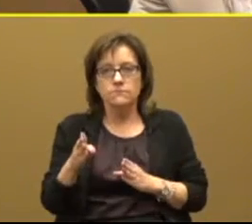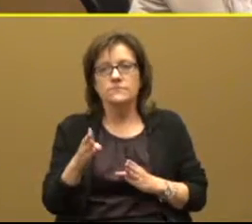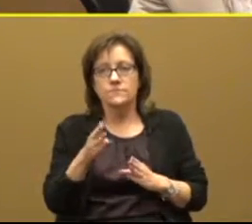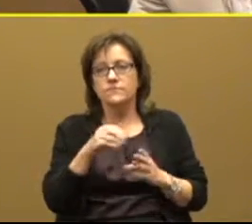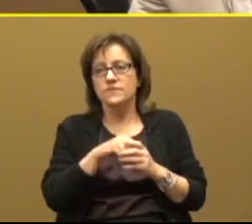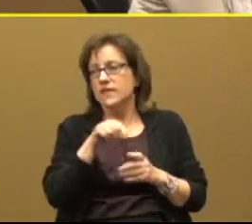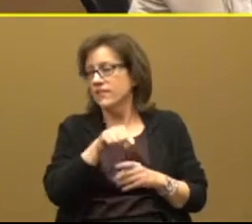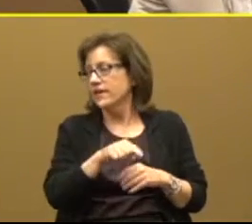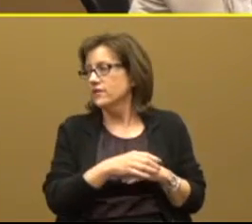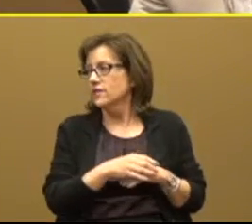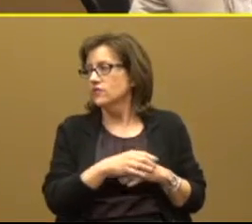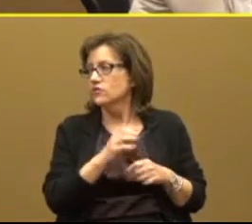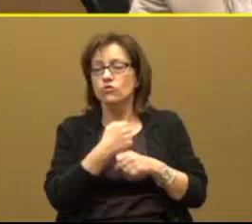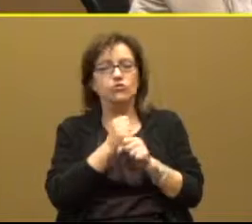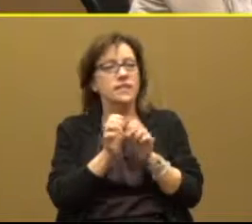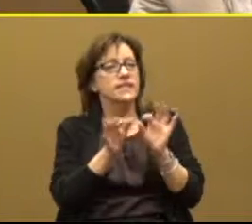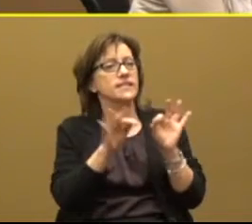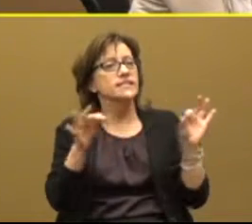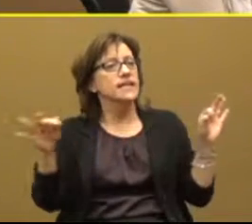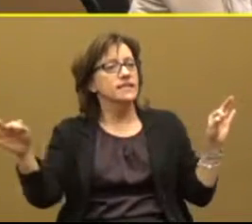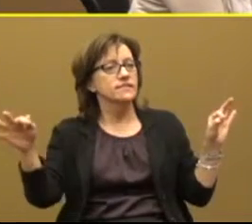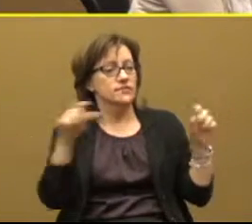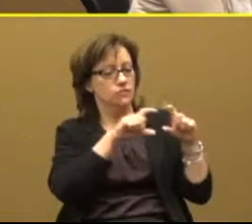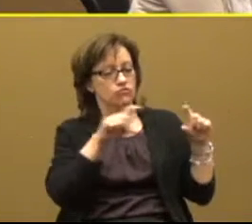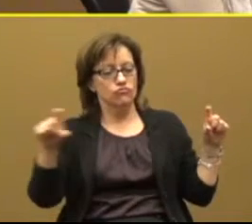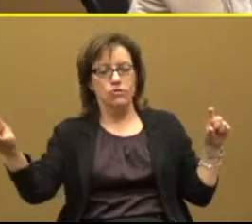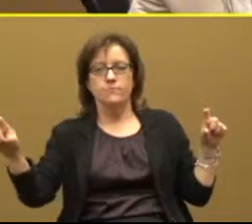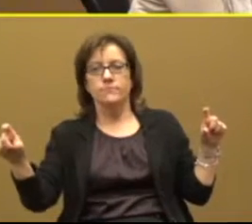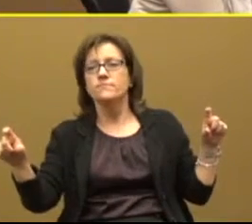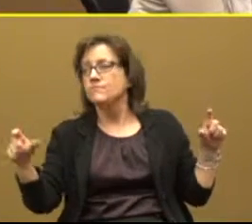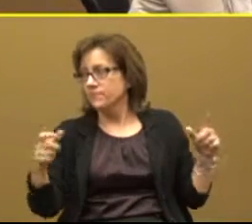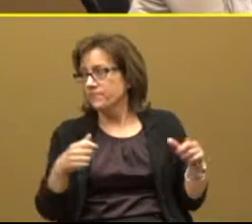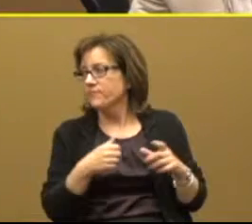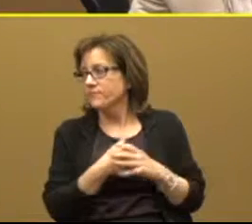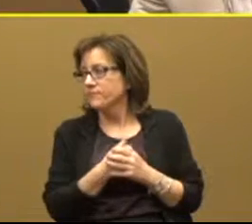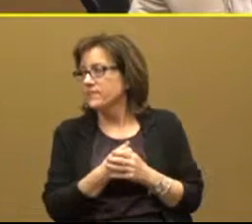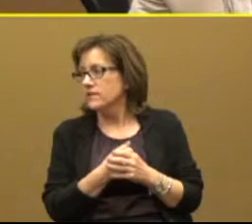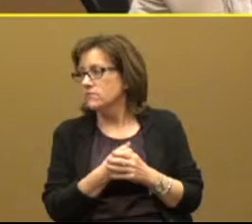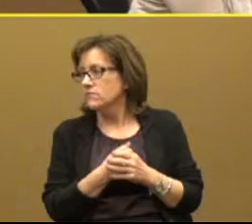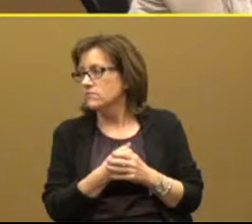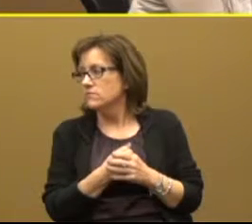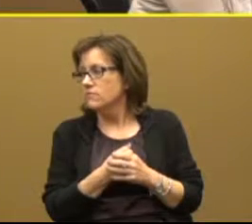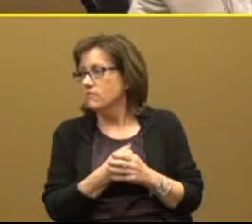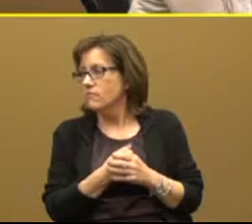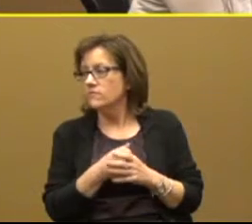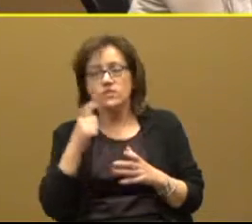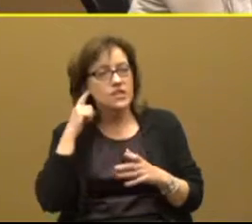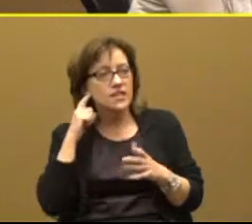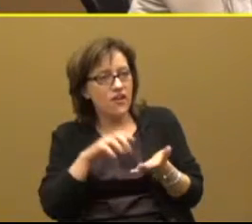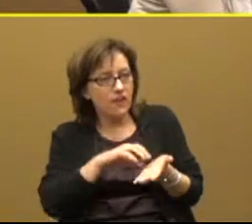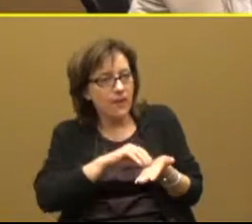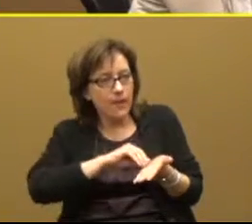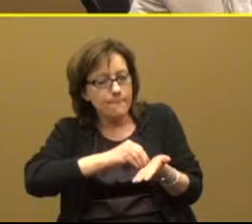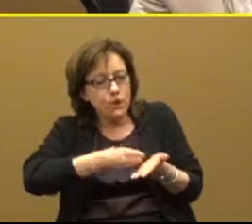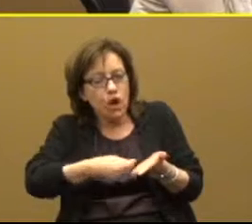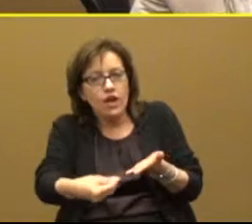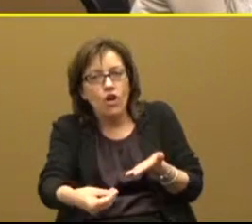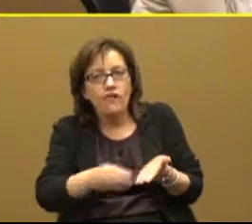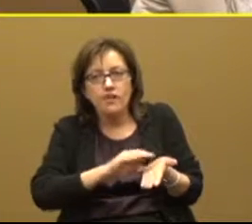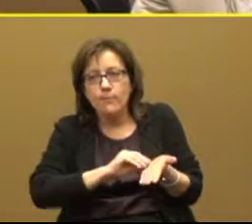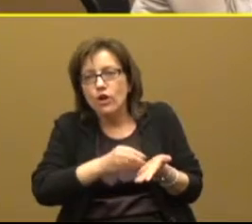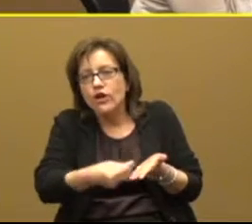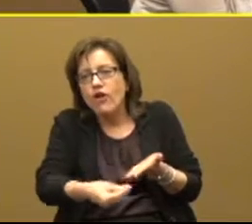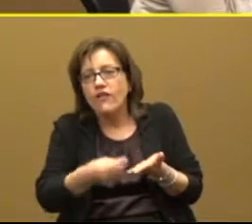or the sentence strip and handing the entire sentence strip. Now, as you can hear, this is